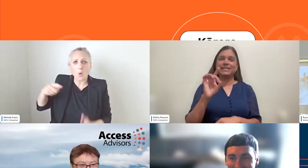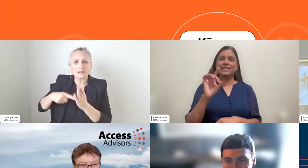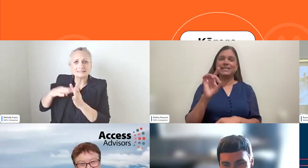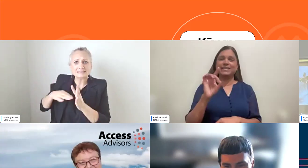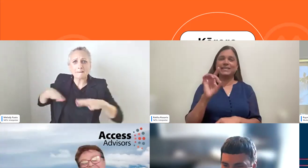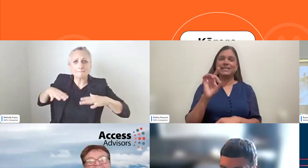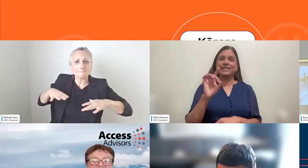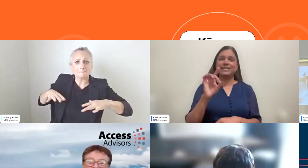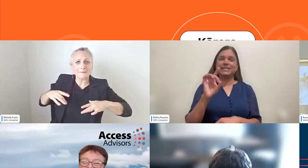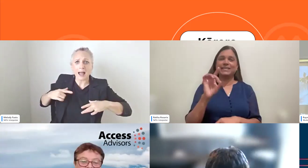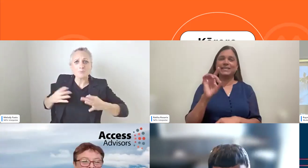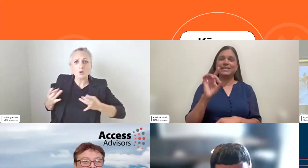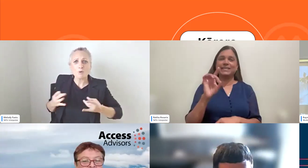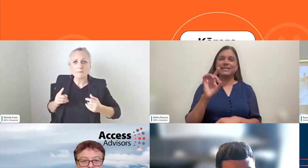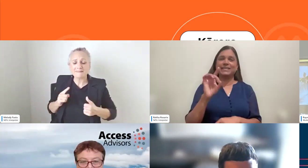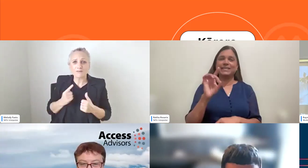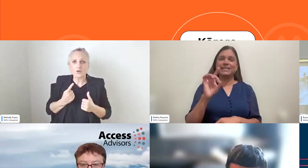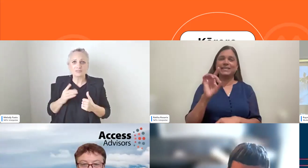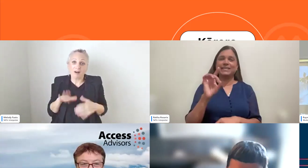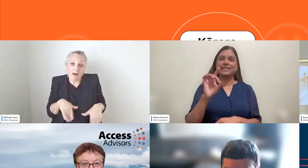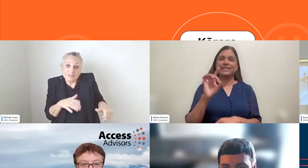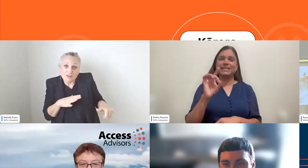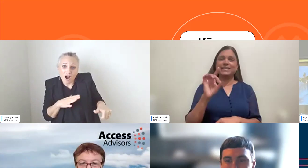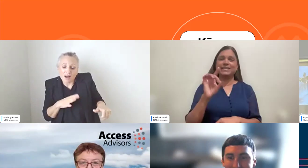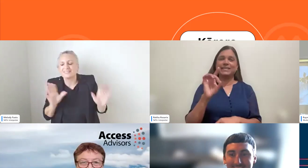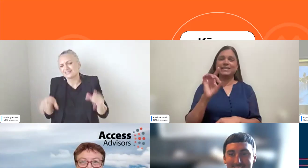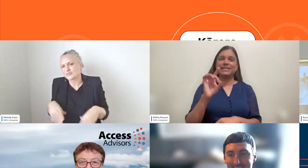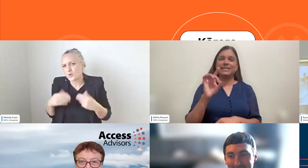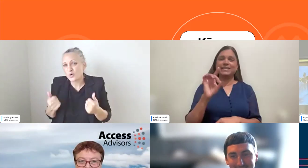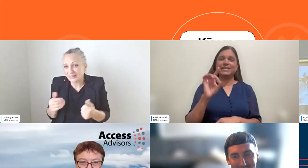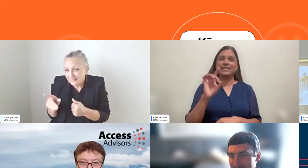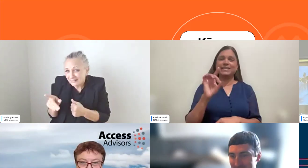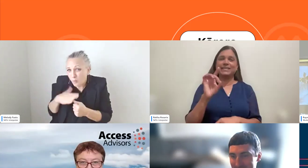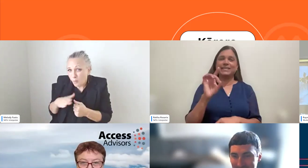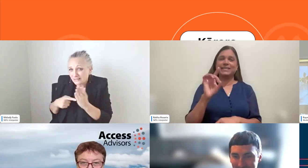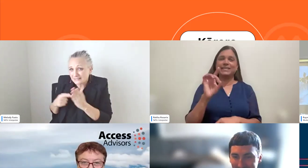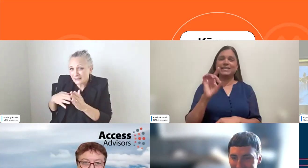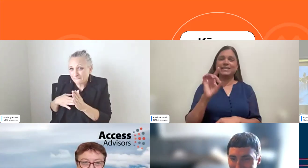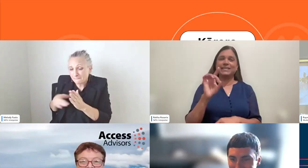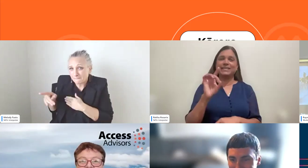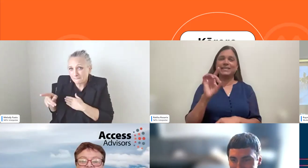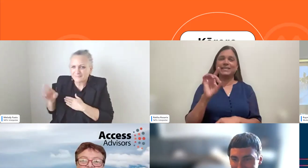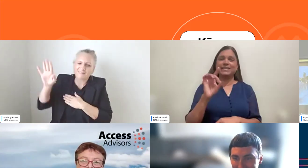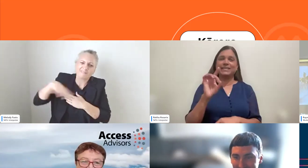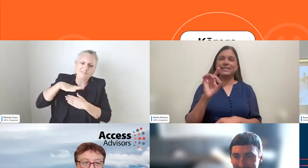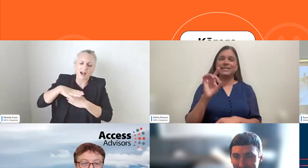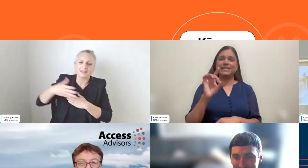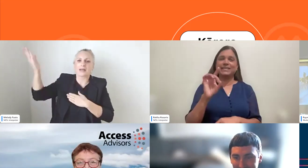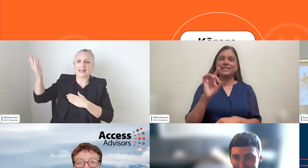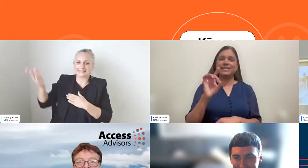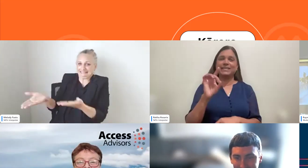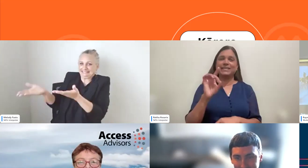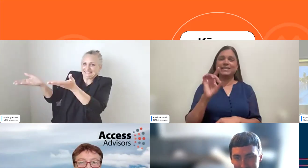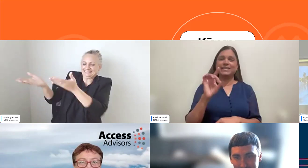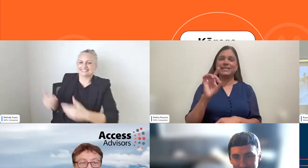one. I don't It's all mind. good. I'm all ready to go, unless you wanted to go first, Tim. It's fine. Okay, awesome. All right